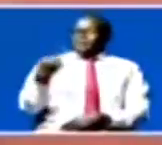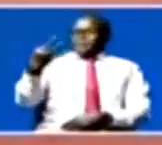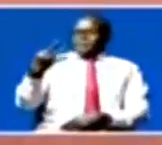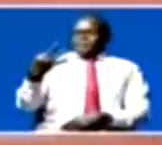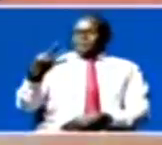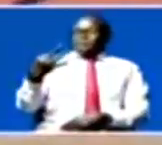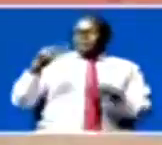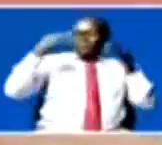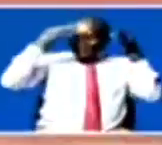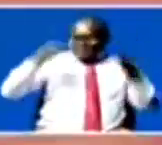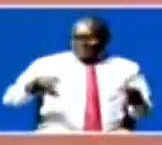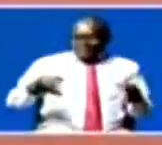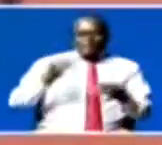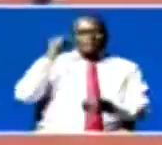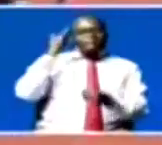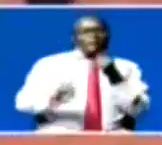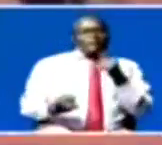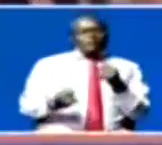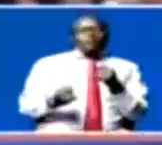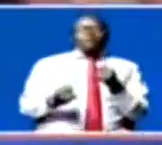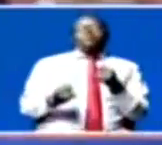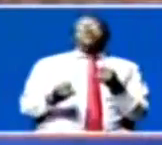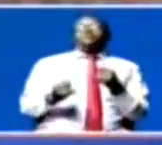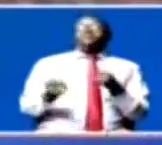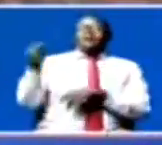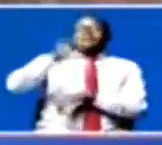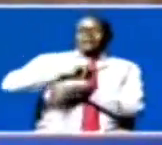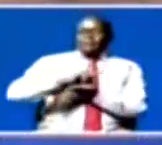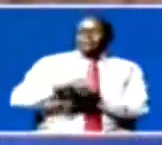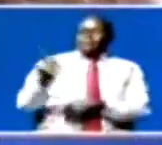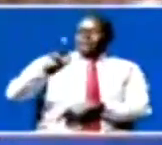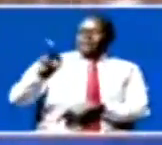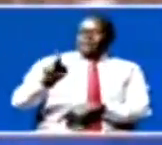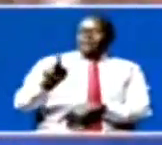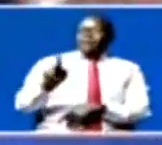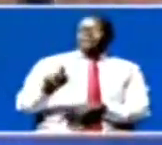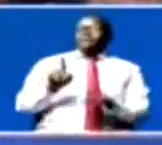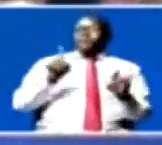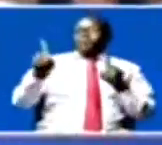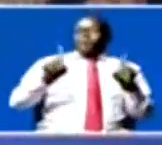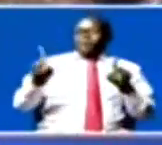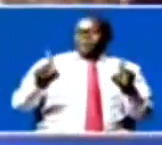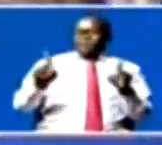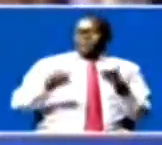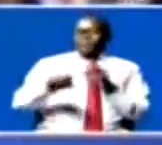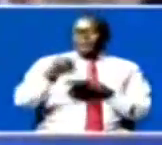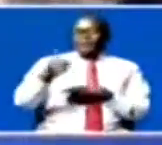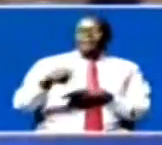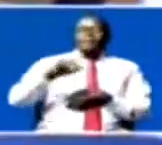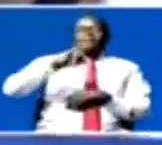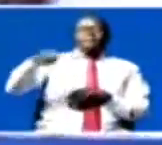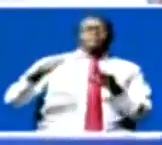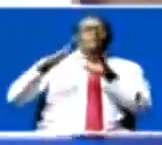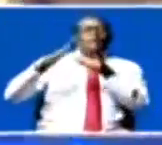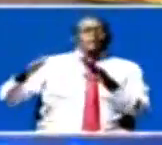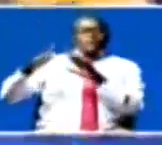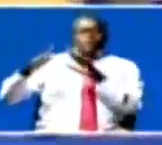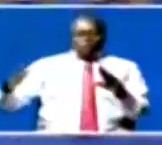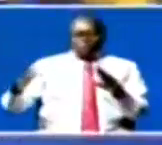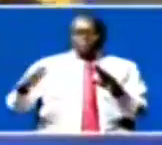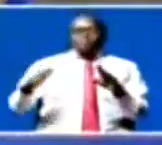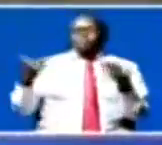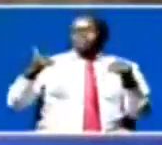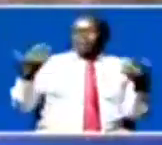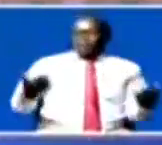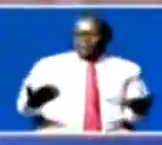sides to be determined the final day of the season. Kayole played to a 1-1 draw against new champions Jericho Ulcers in a tense match